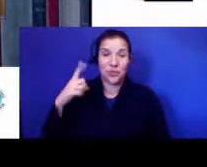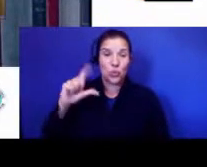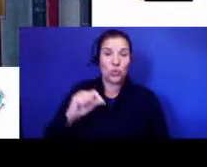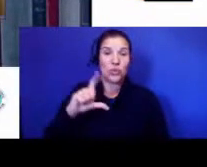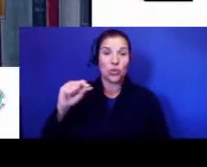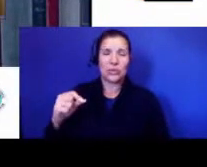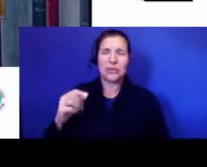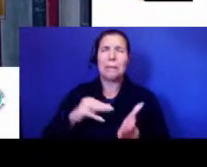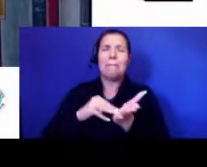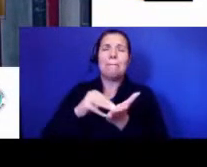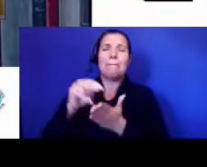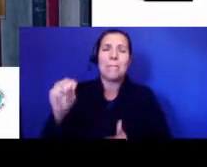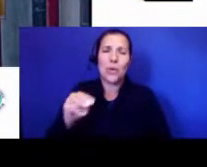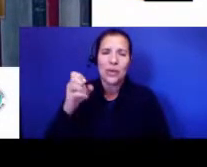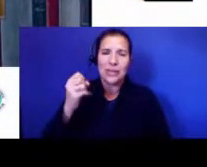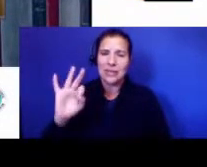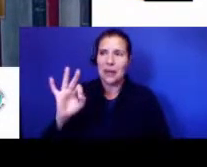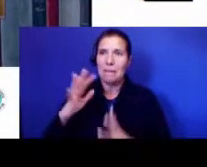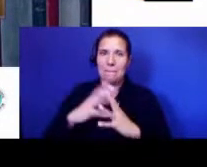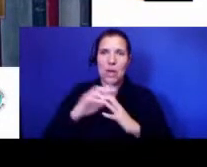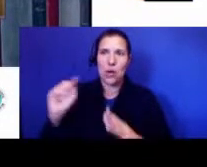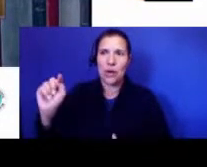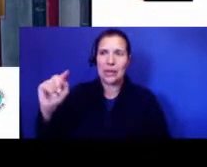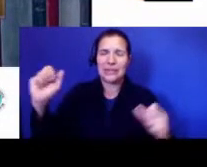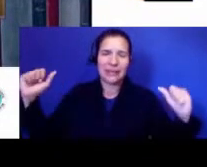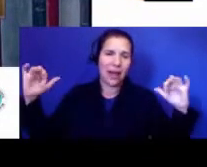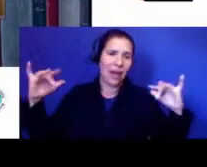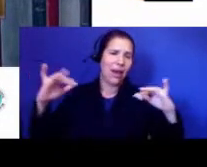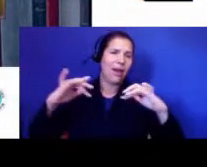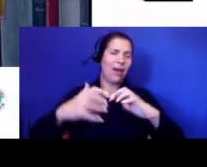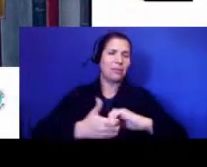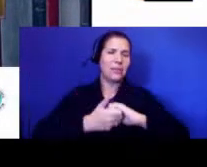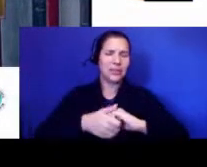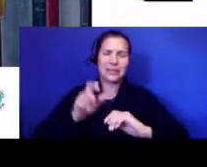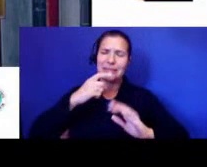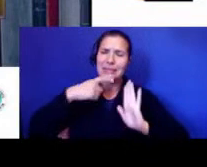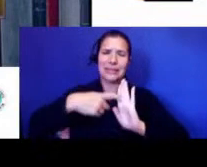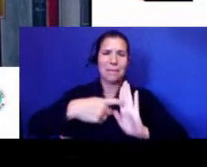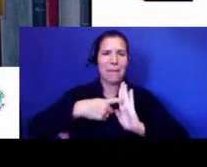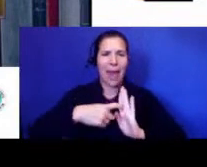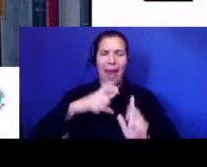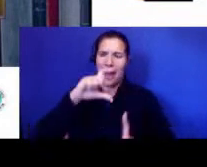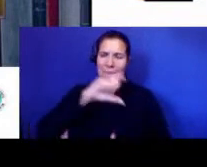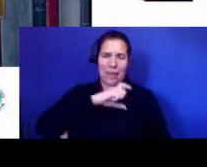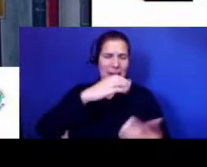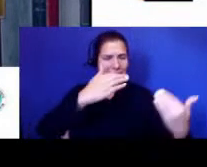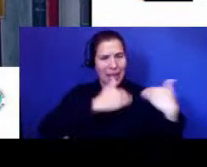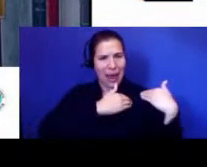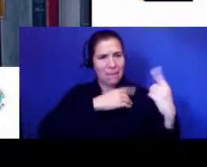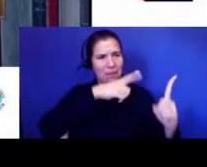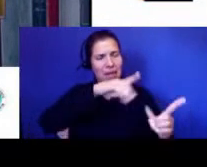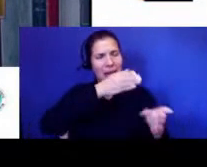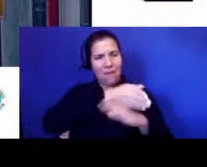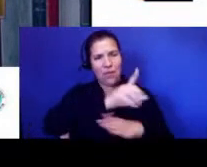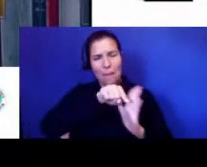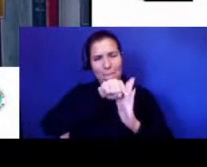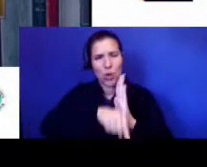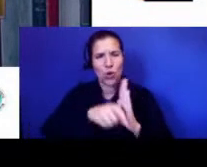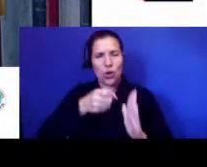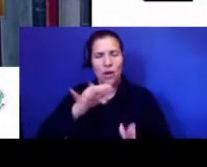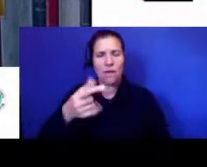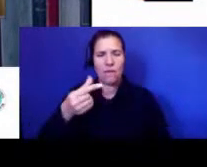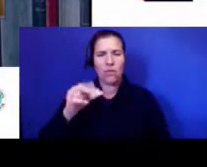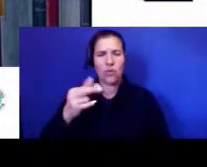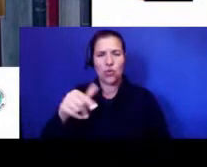of Americans in every state came together to demand police accountability after the murders of George Floyd